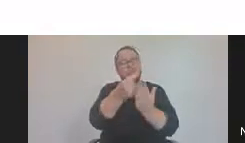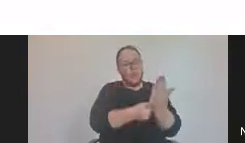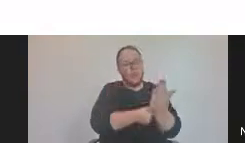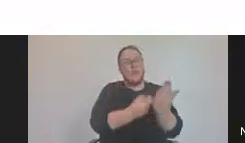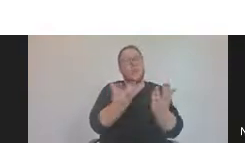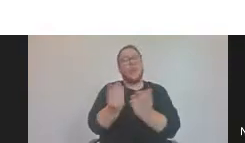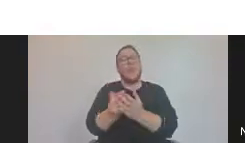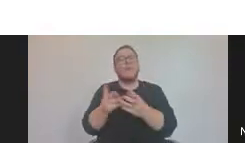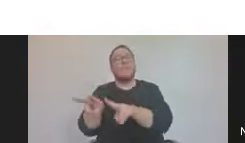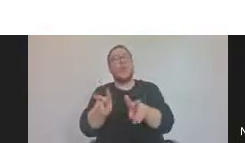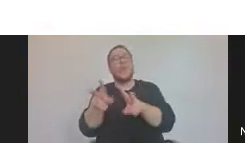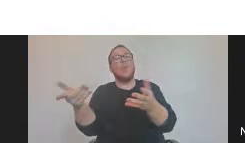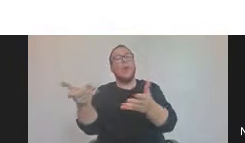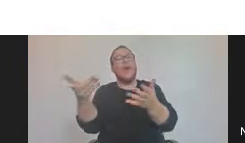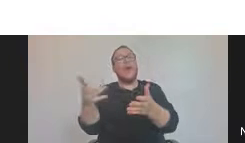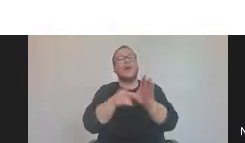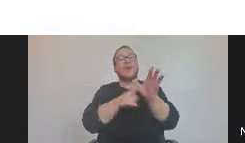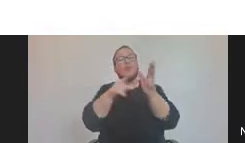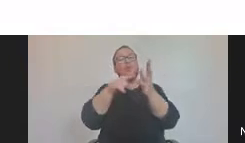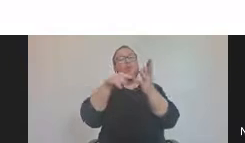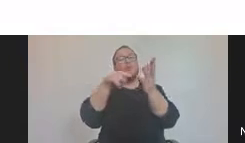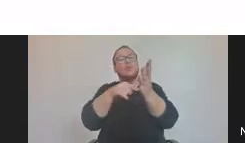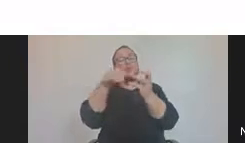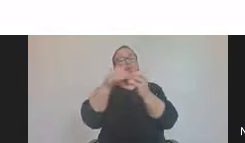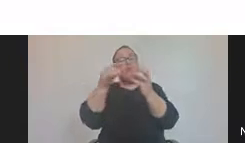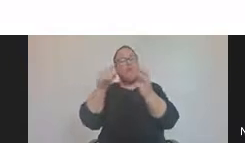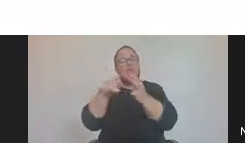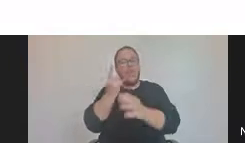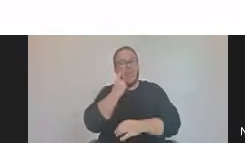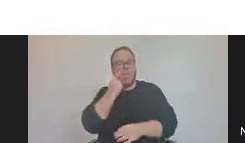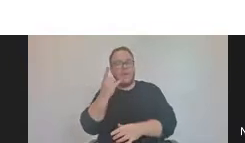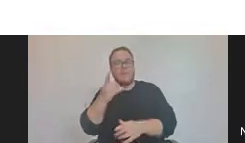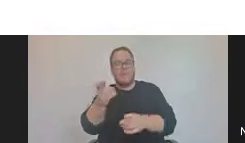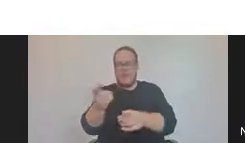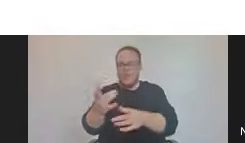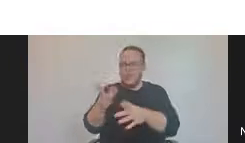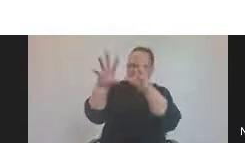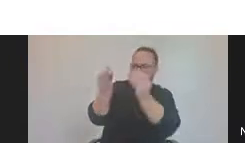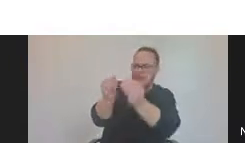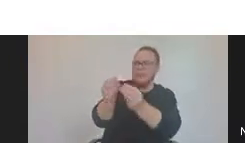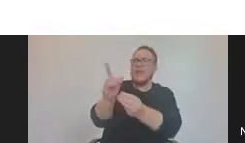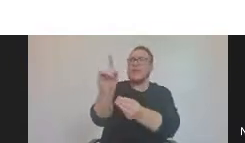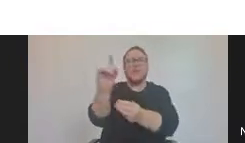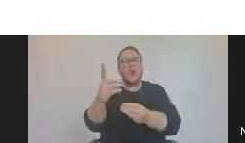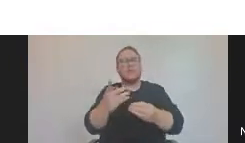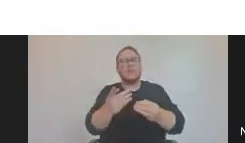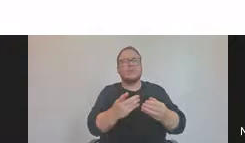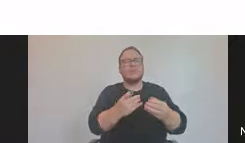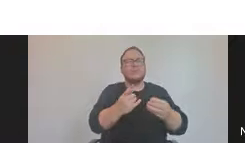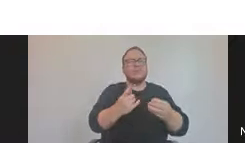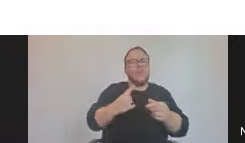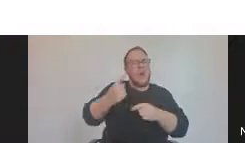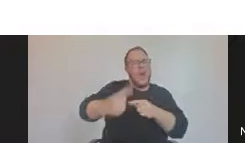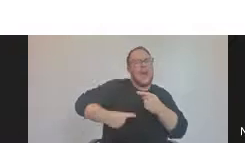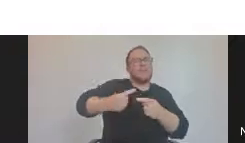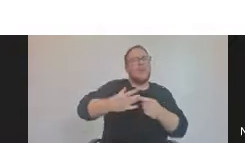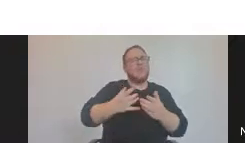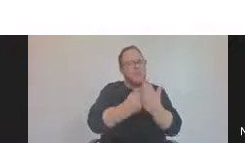channel, which will give you a flavour of the headlines of the contents of the annual reports. Next slide,